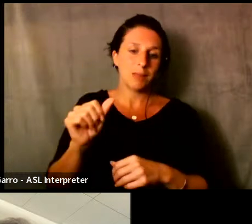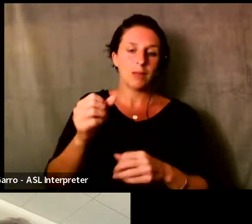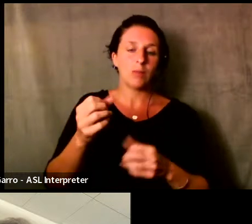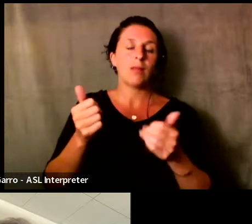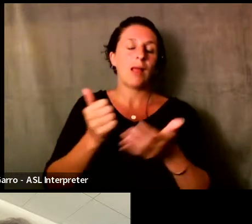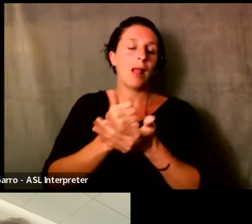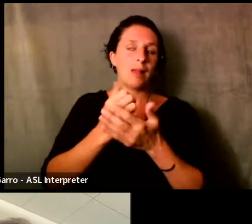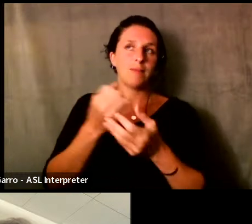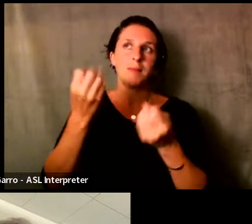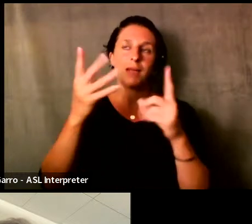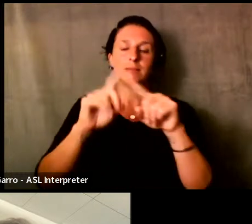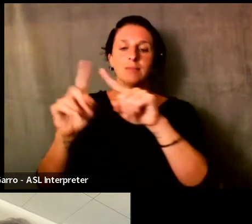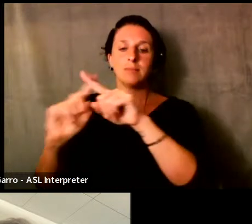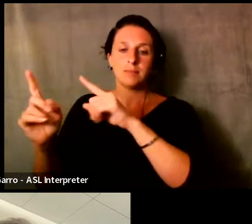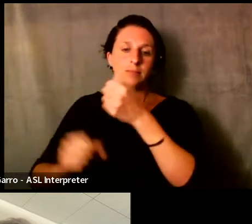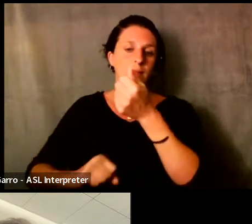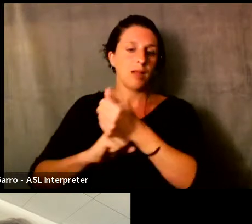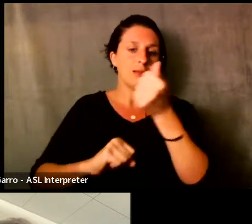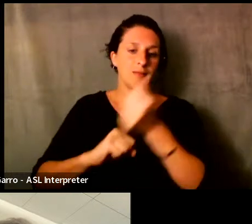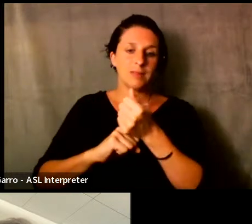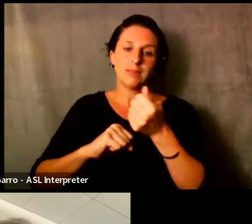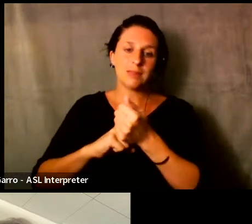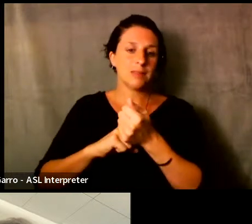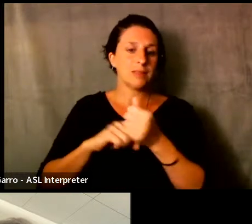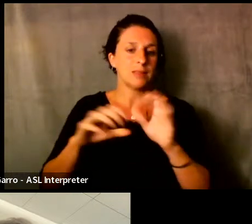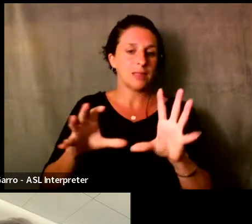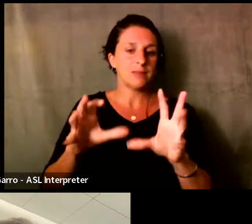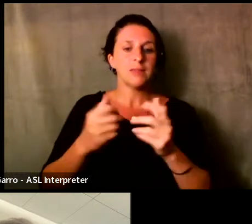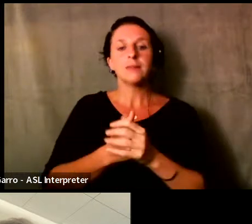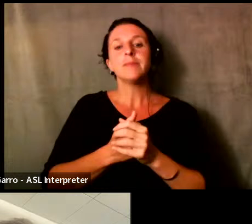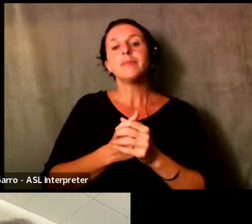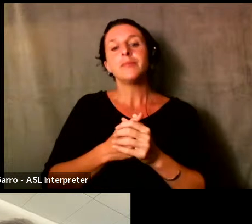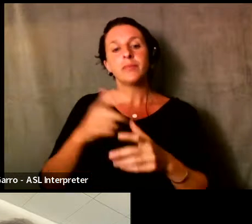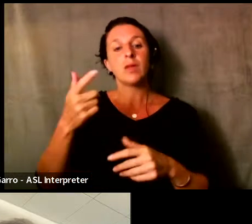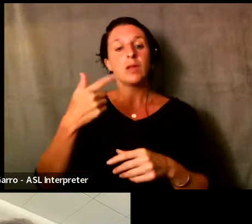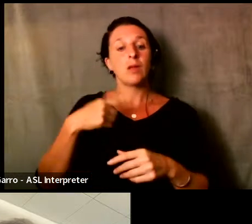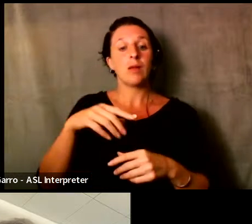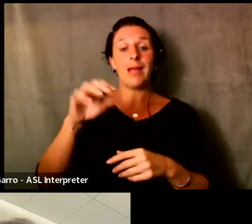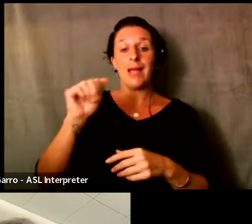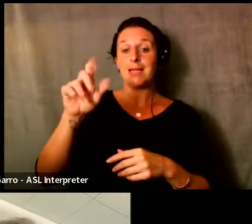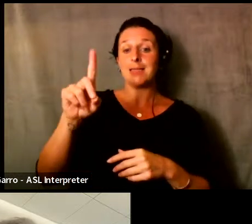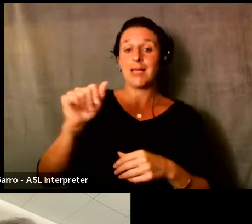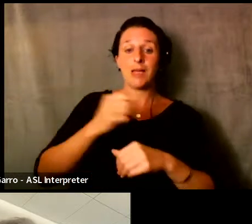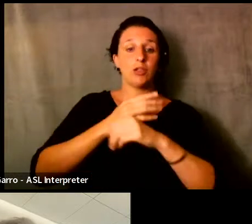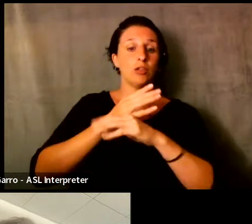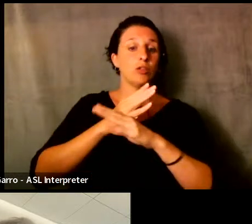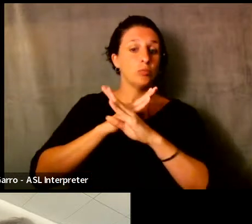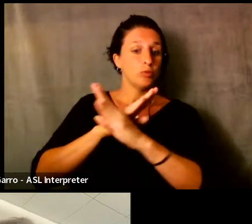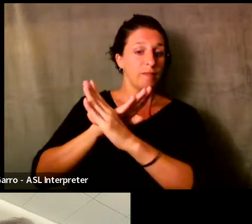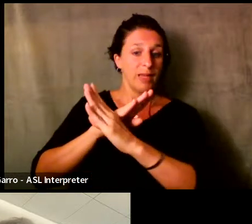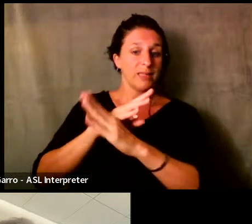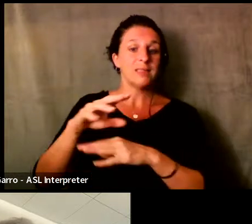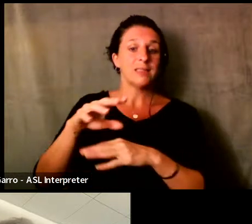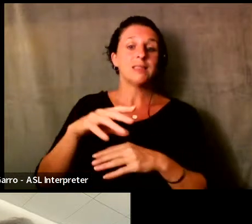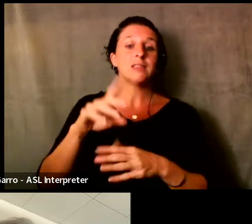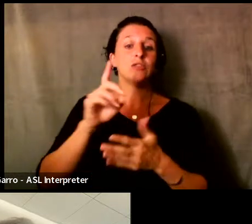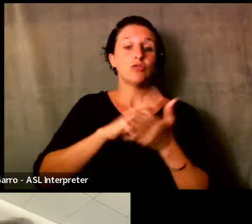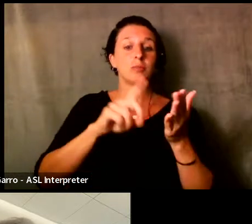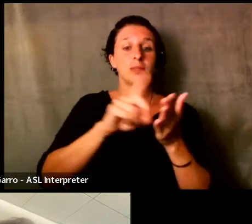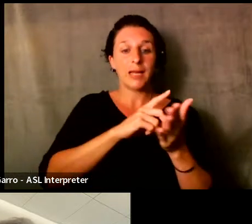many advocates and activists, sorry. And whereas the ADA prevents discrimination based on